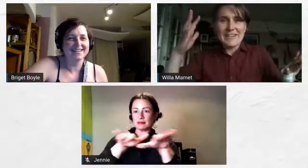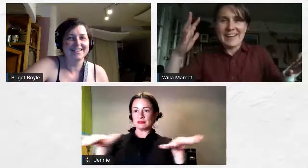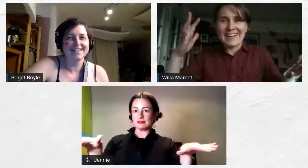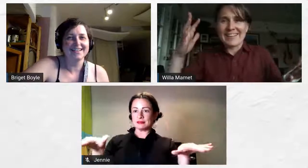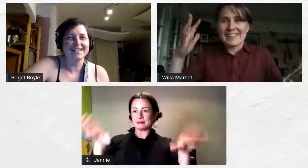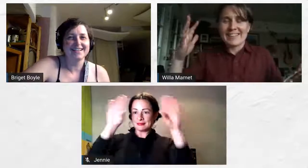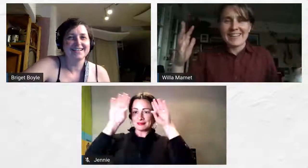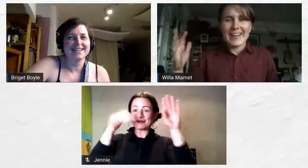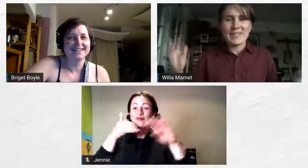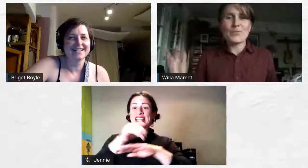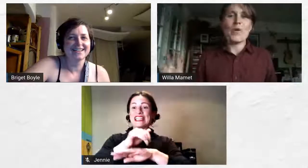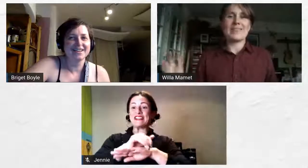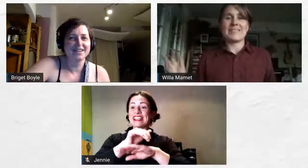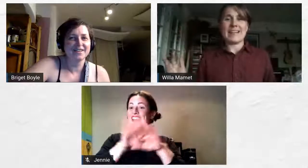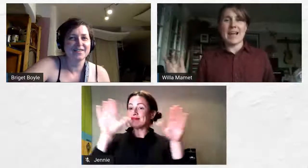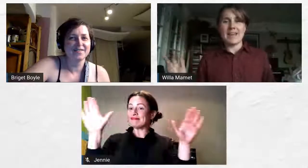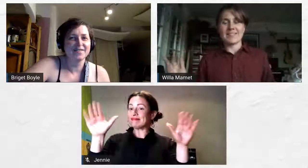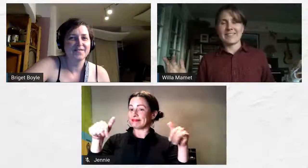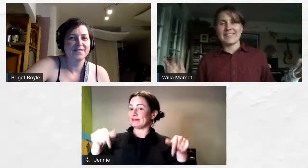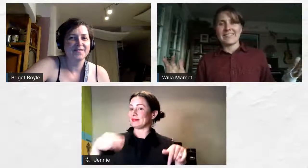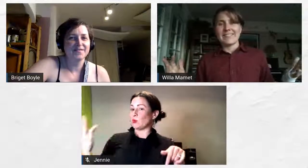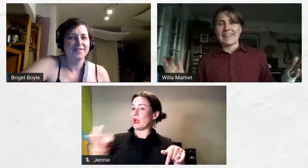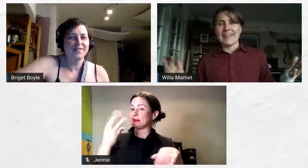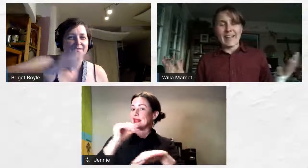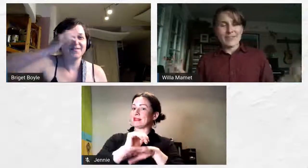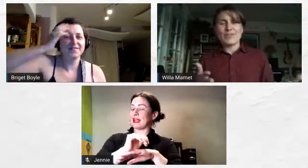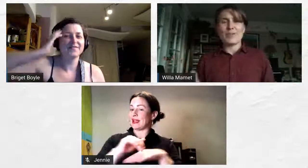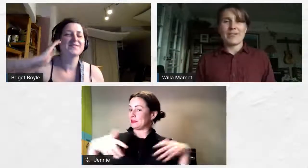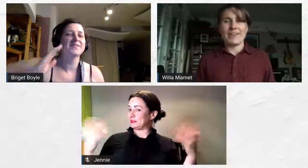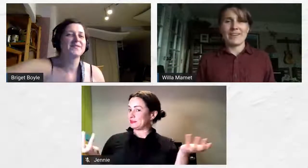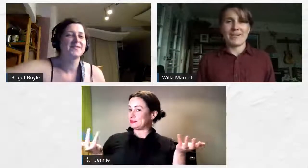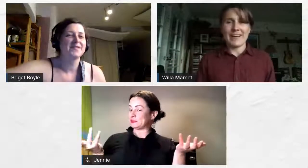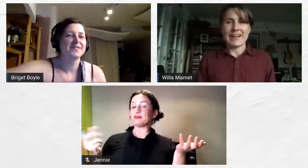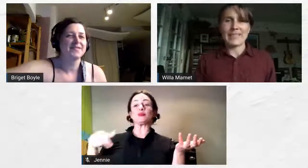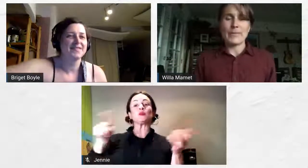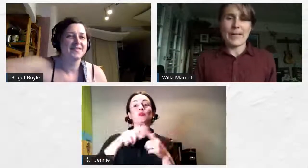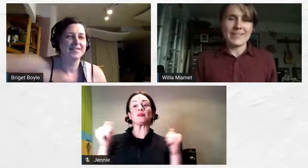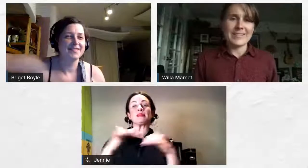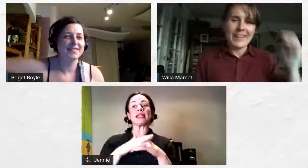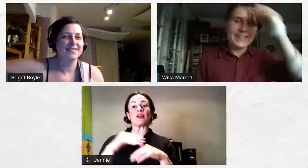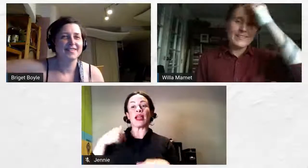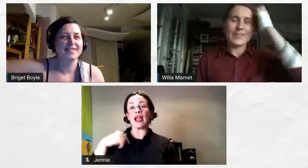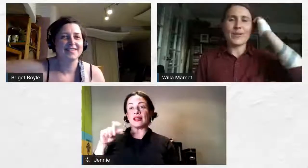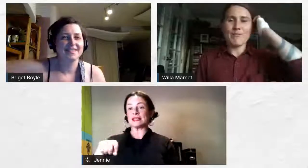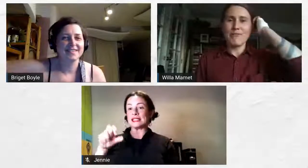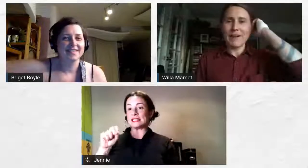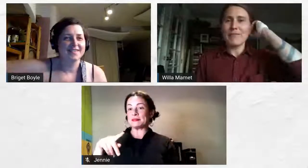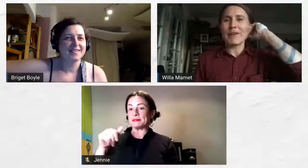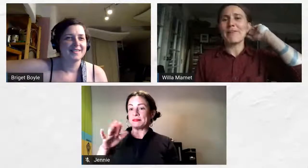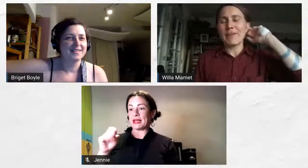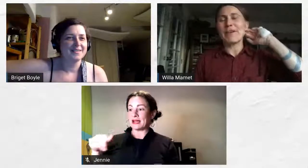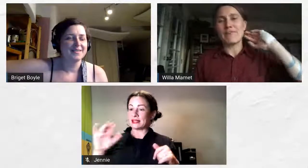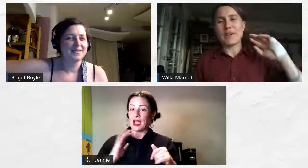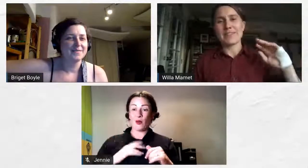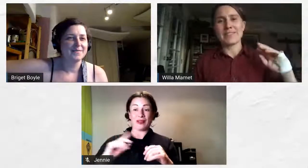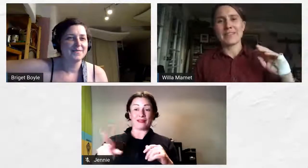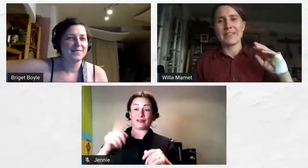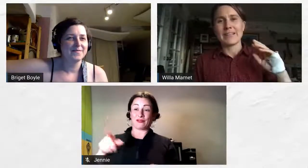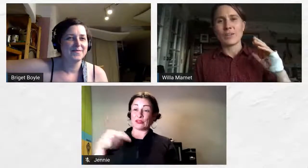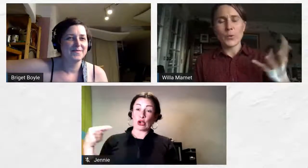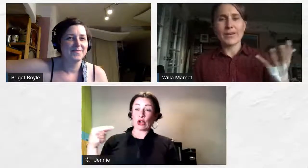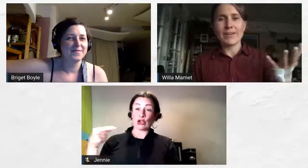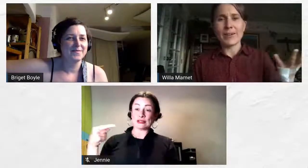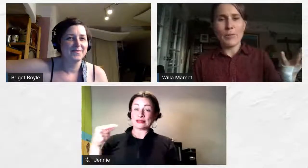good evening. It's Wednesday night, and you are here on I Need Space, and this is our very, very, very